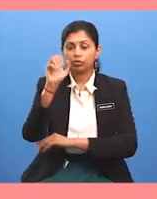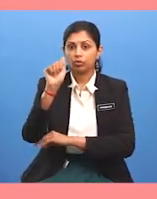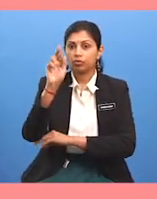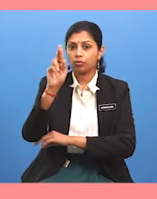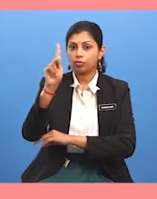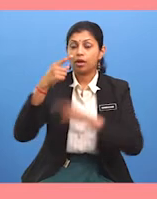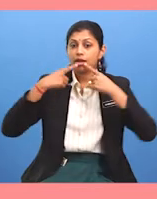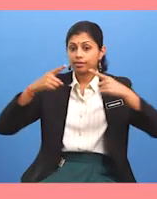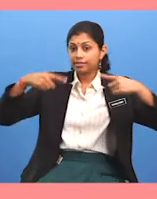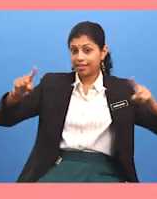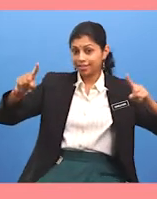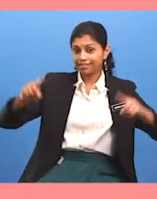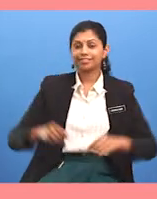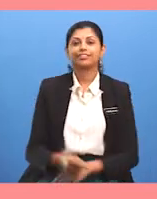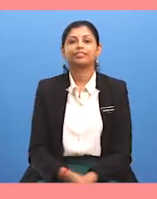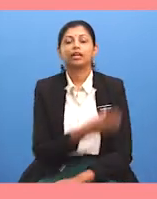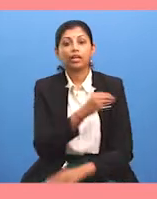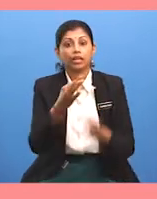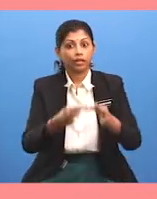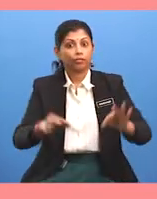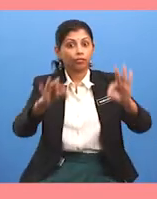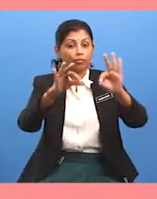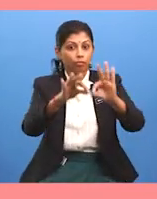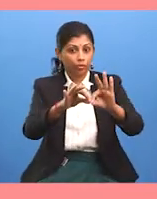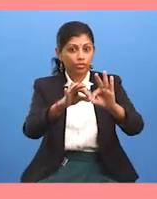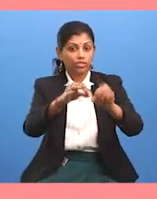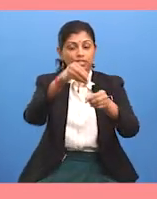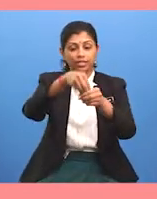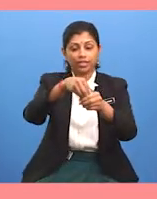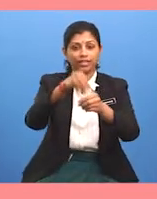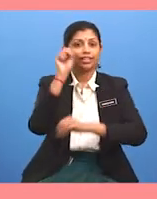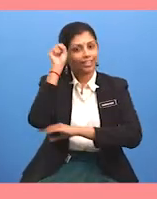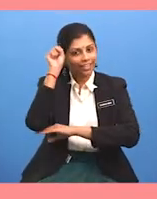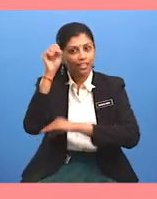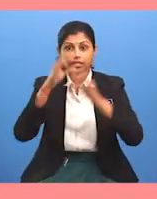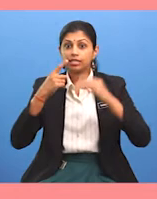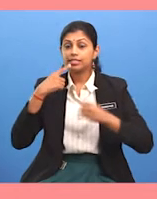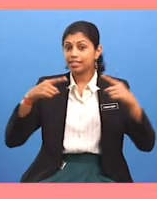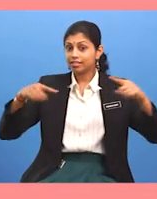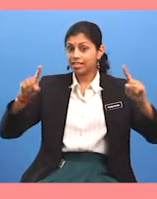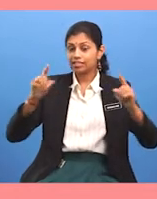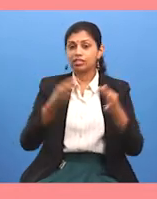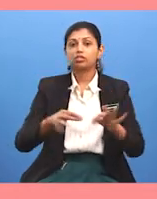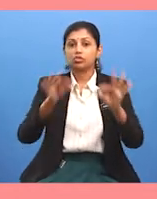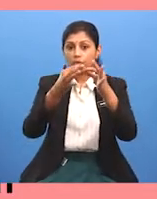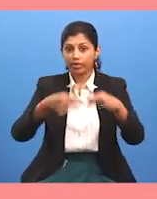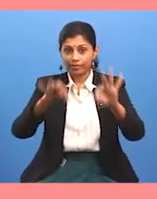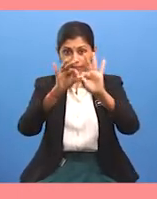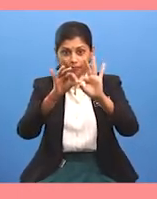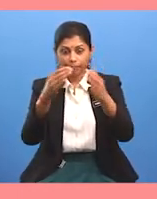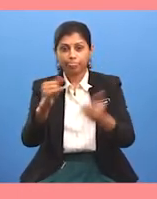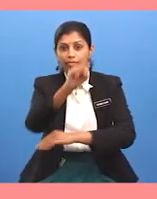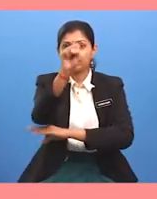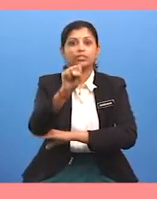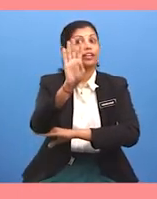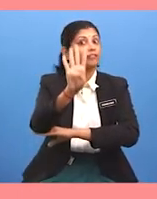success, and it is an important part of his success story. Question 4. What